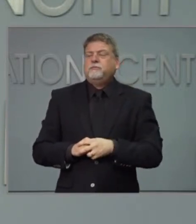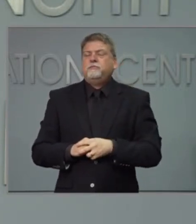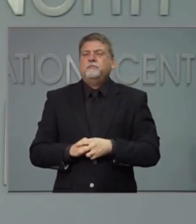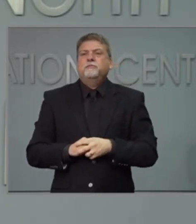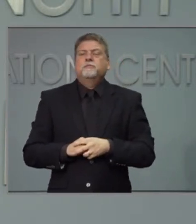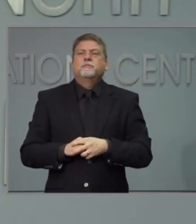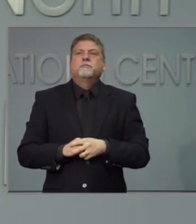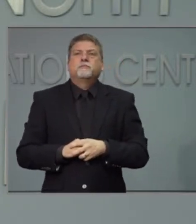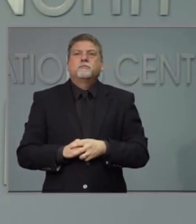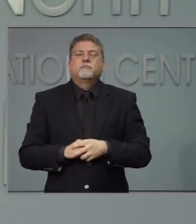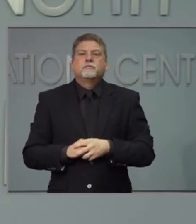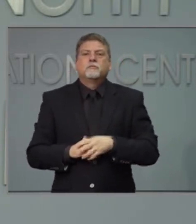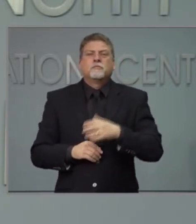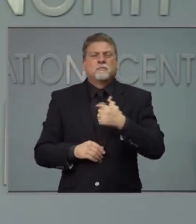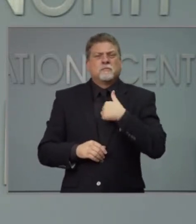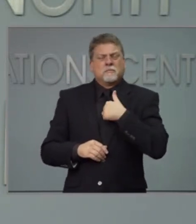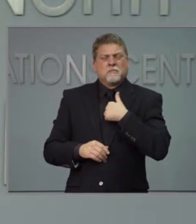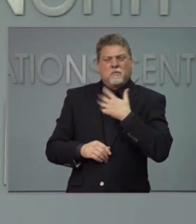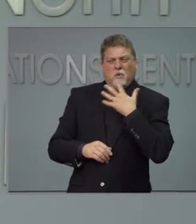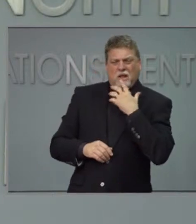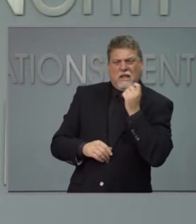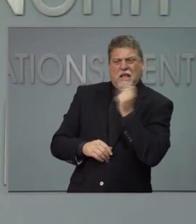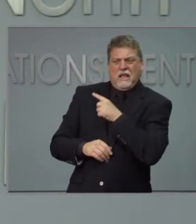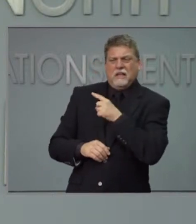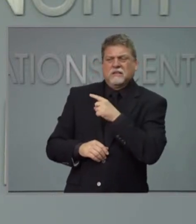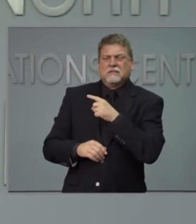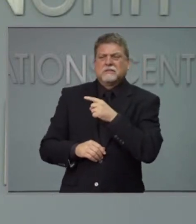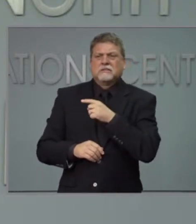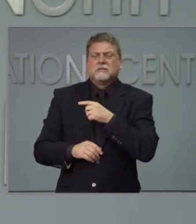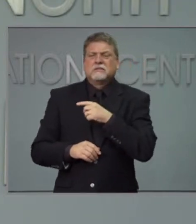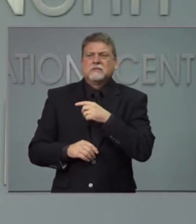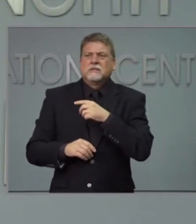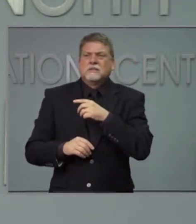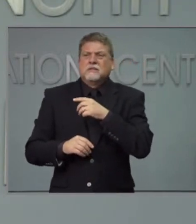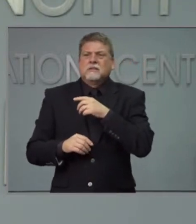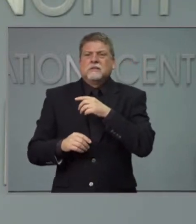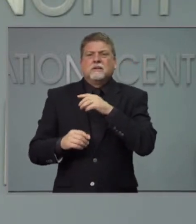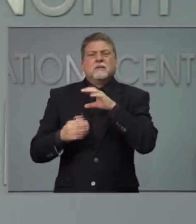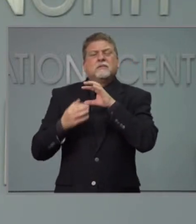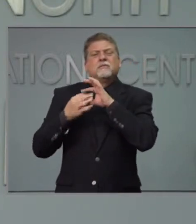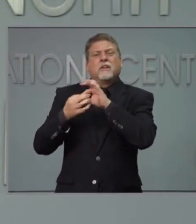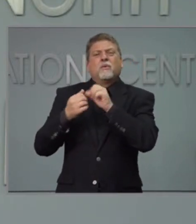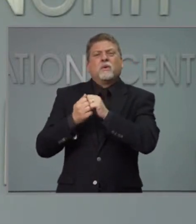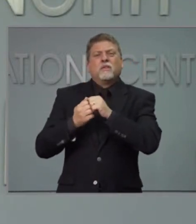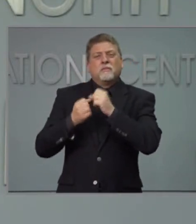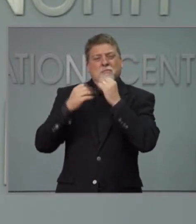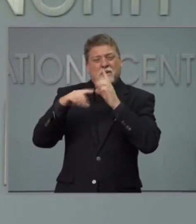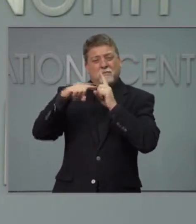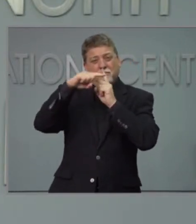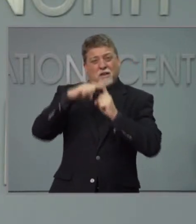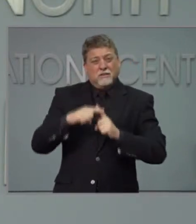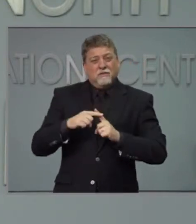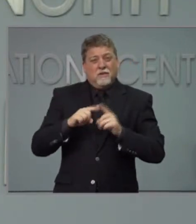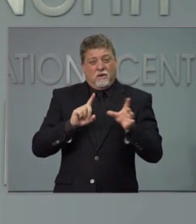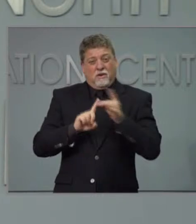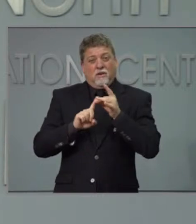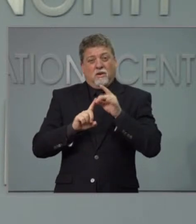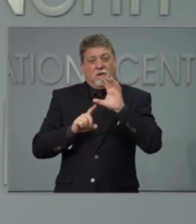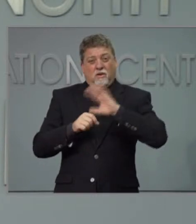come from inmates in the correctional institutions. For